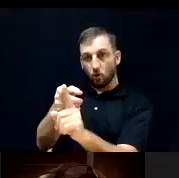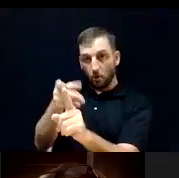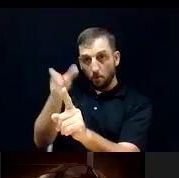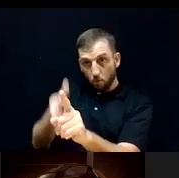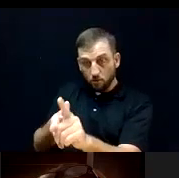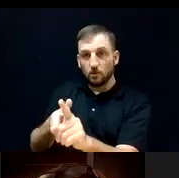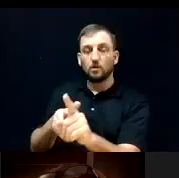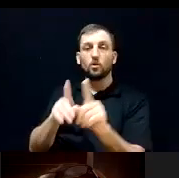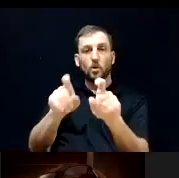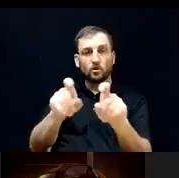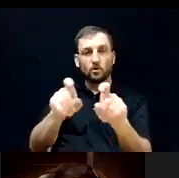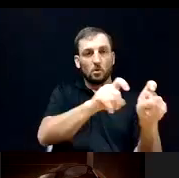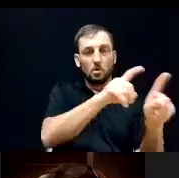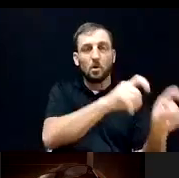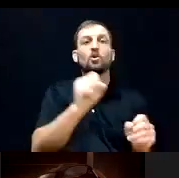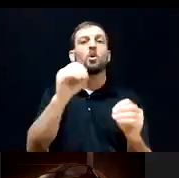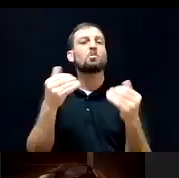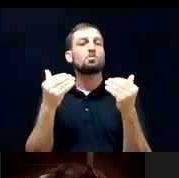go ahead and get started.